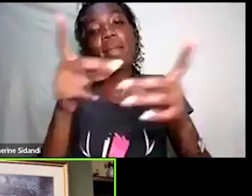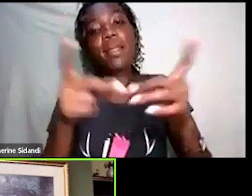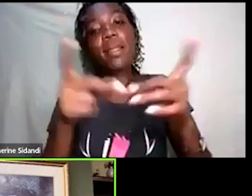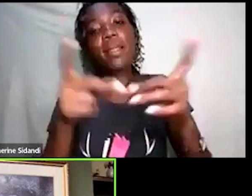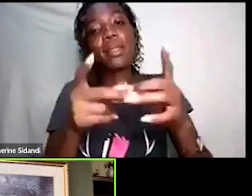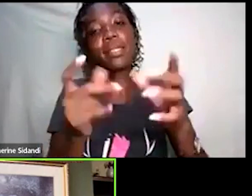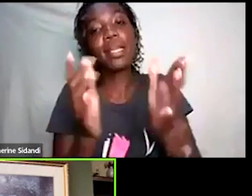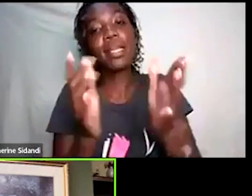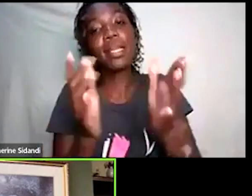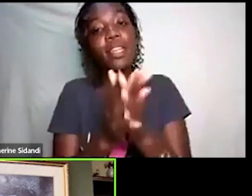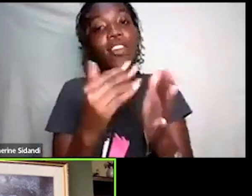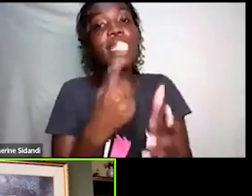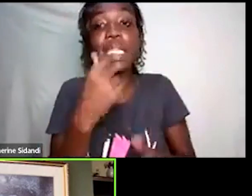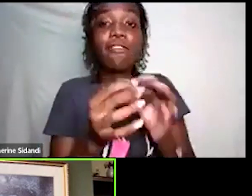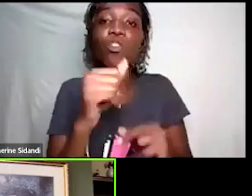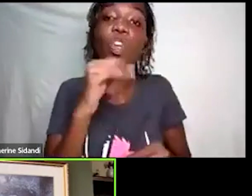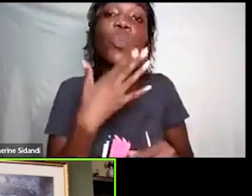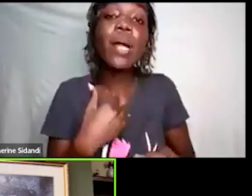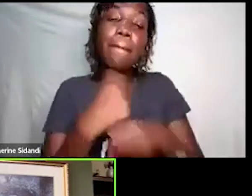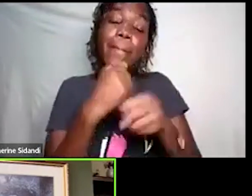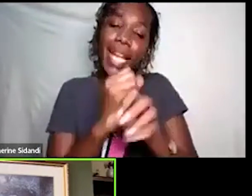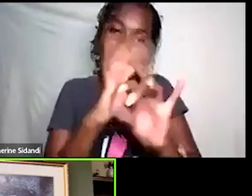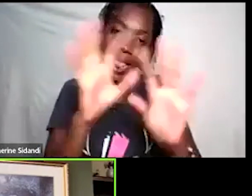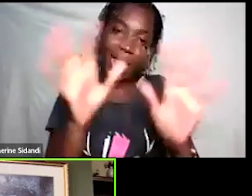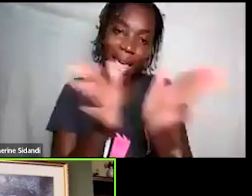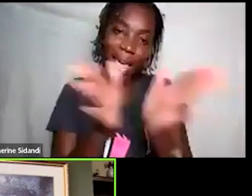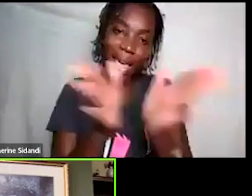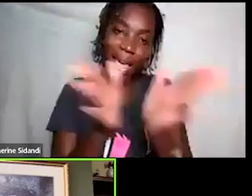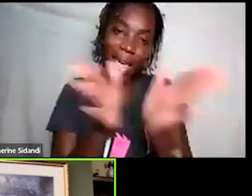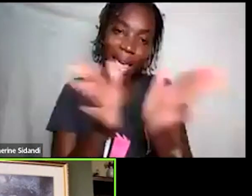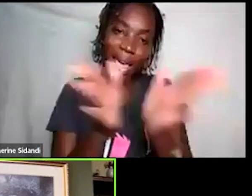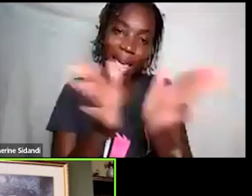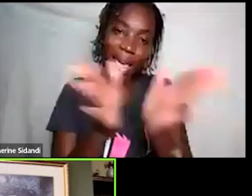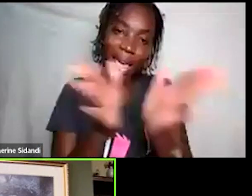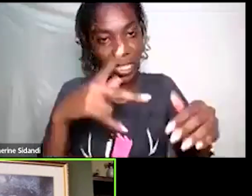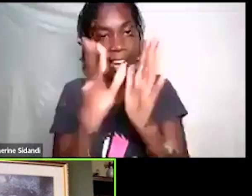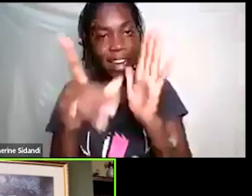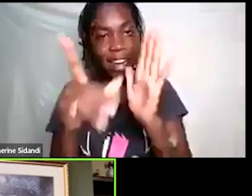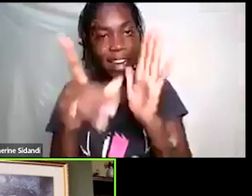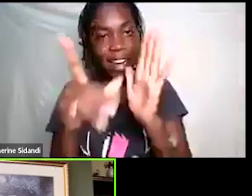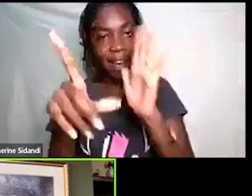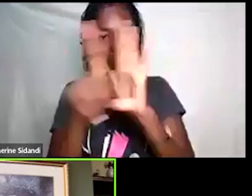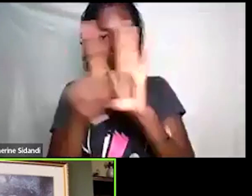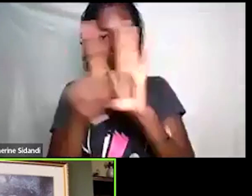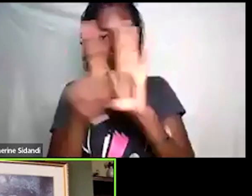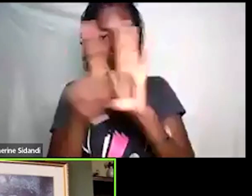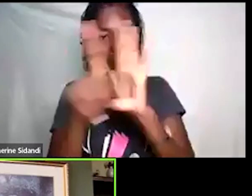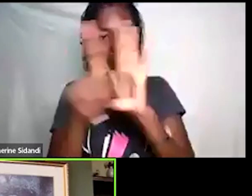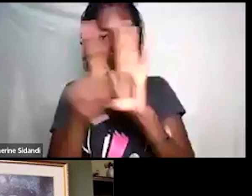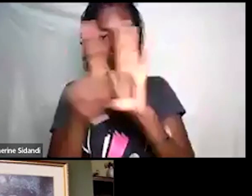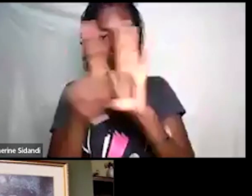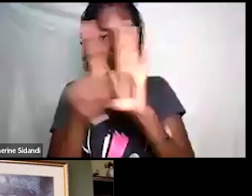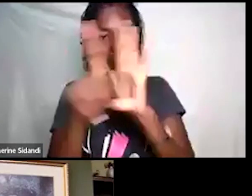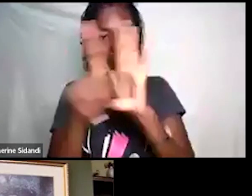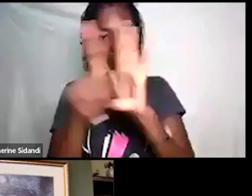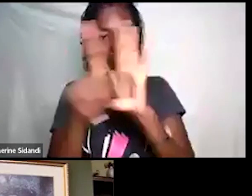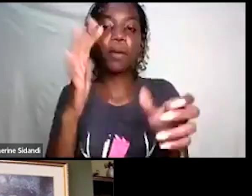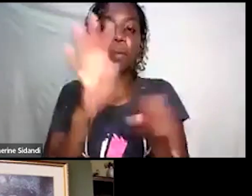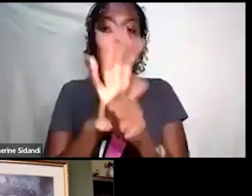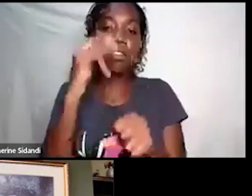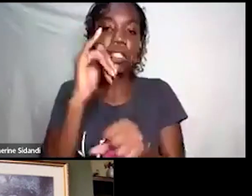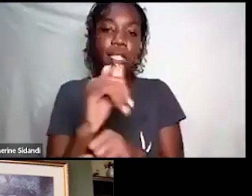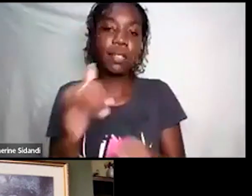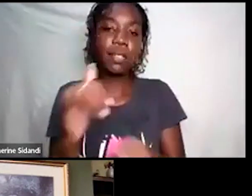and follow the policy and the legal procedure for that. Thank you so much, Fiona, for that. That's wonderful. All right, and I think we